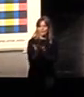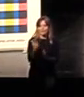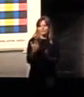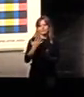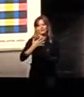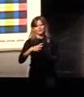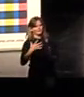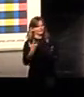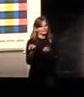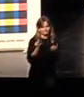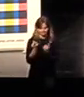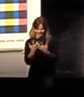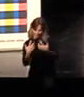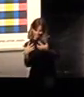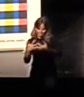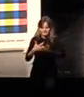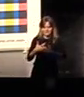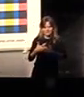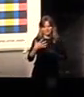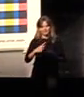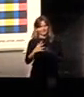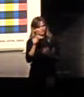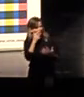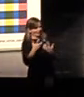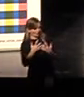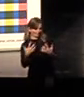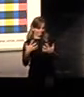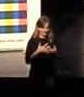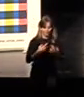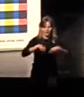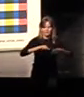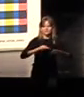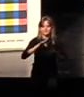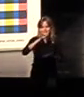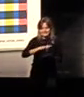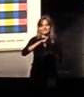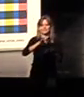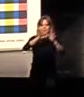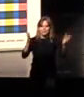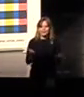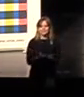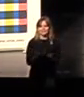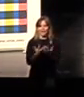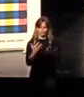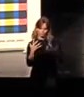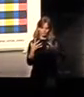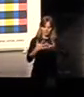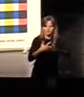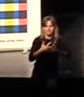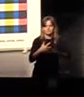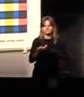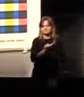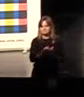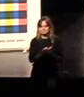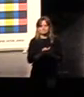in site c constructie between als de city's en de planet en finally hier